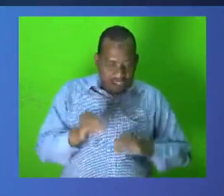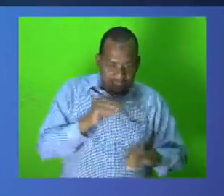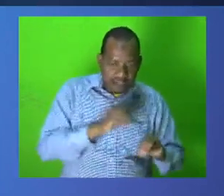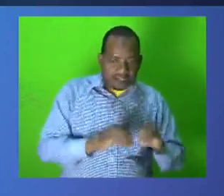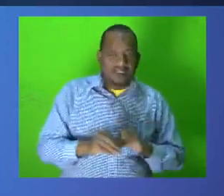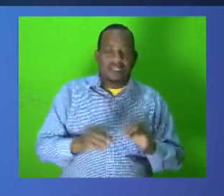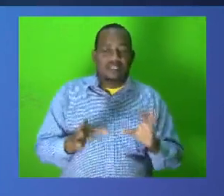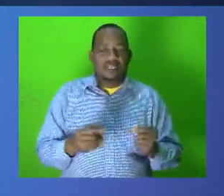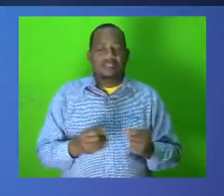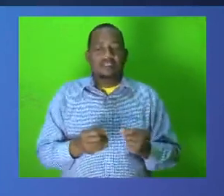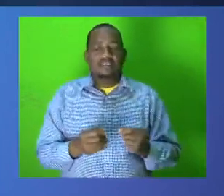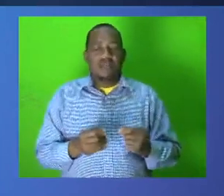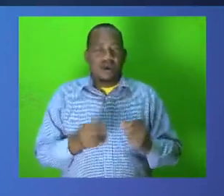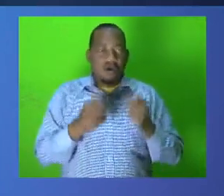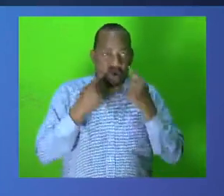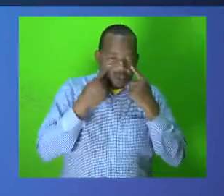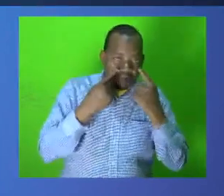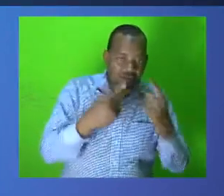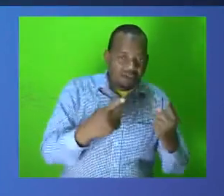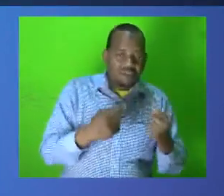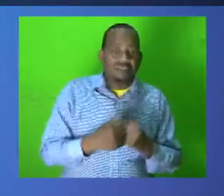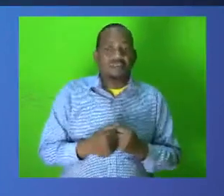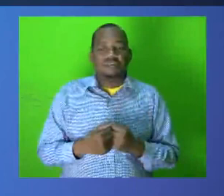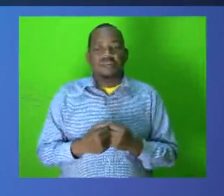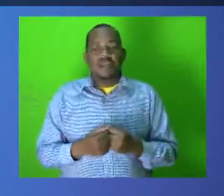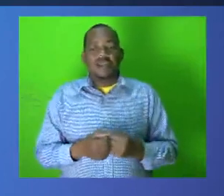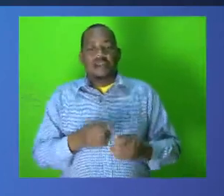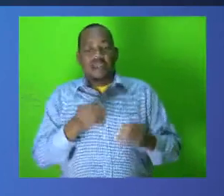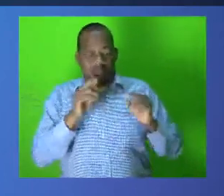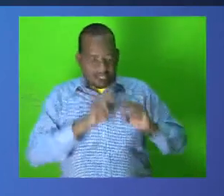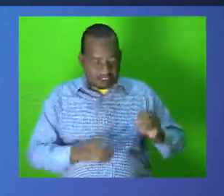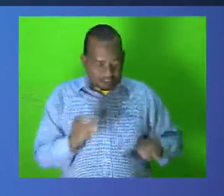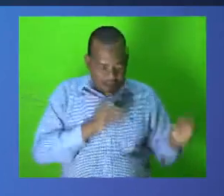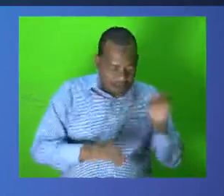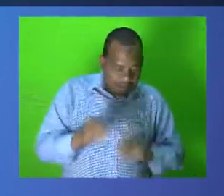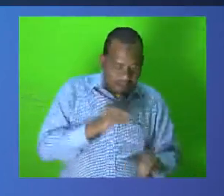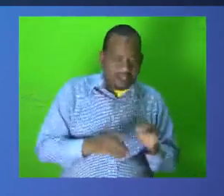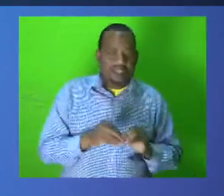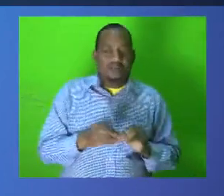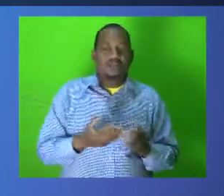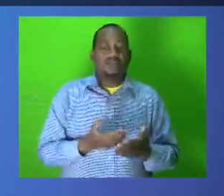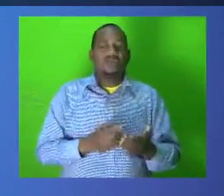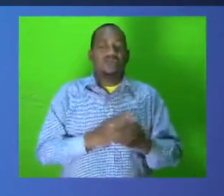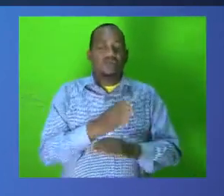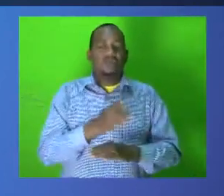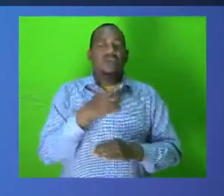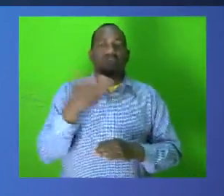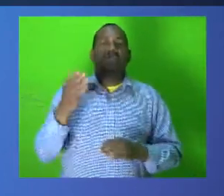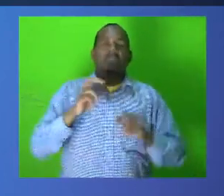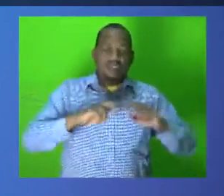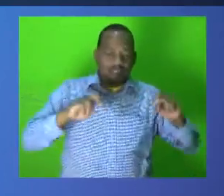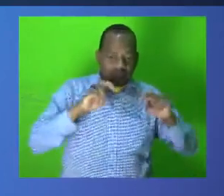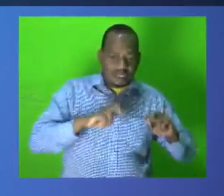question. Through each research study, as it is one specific purpose.